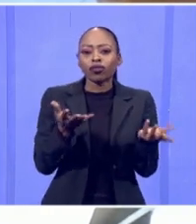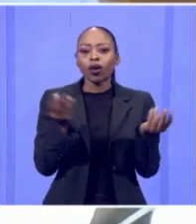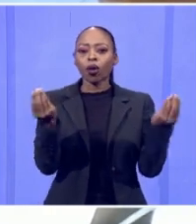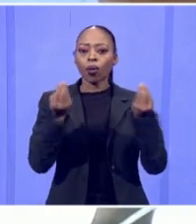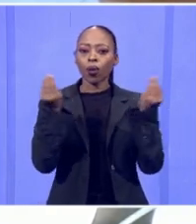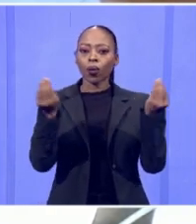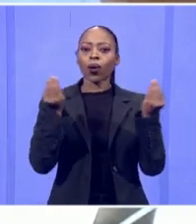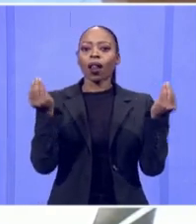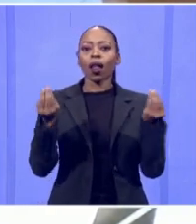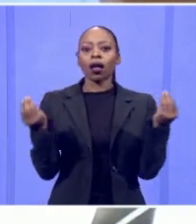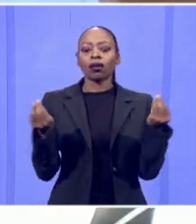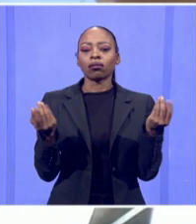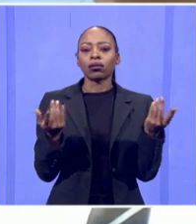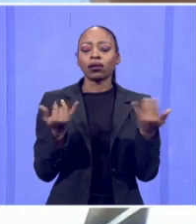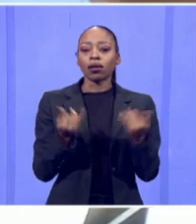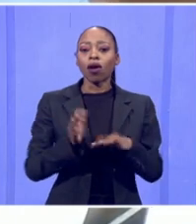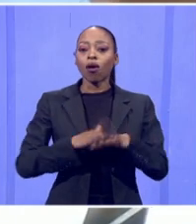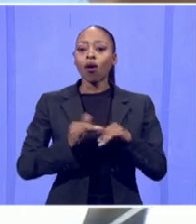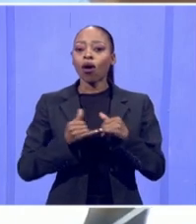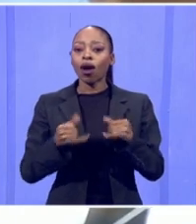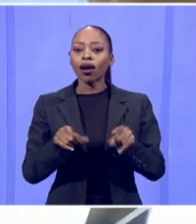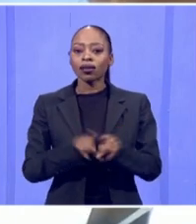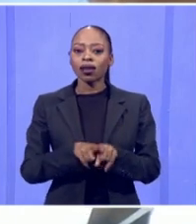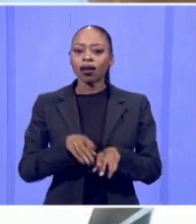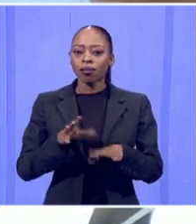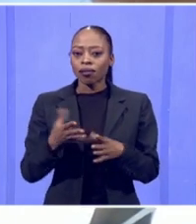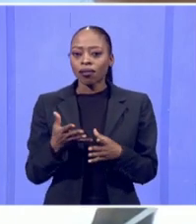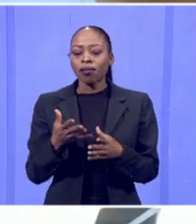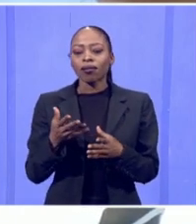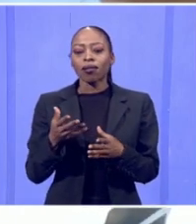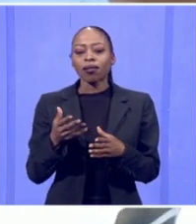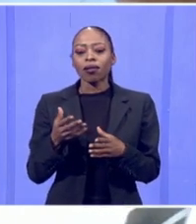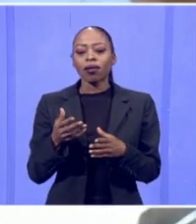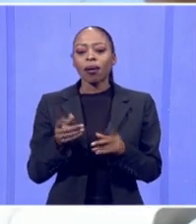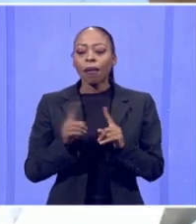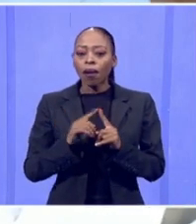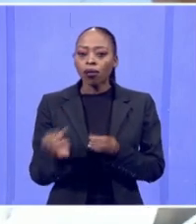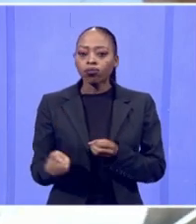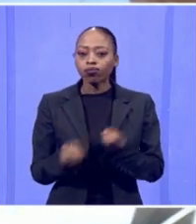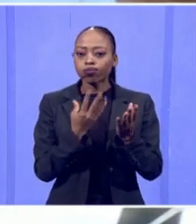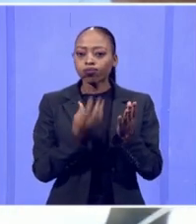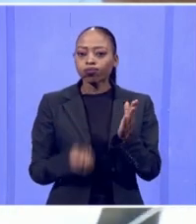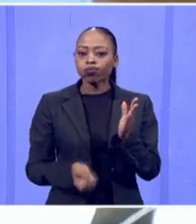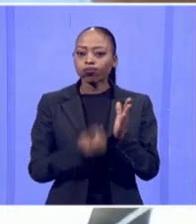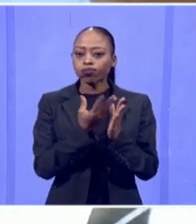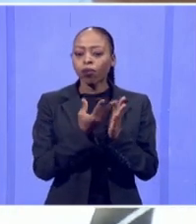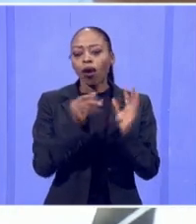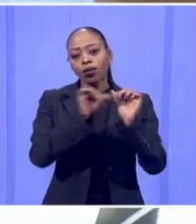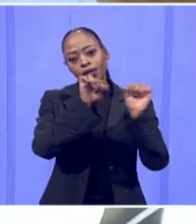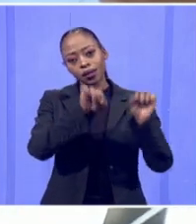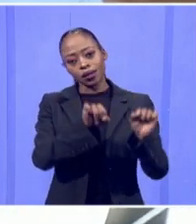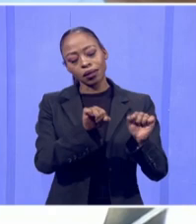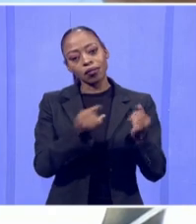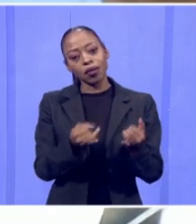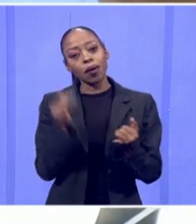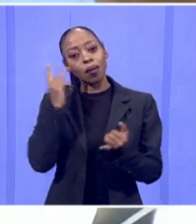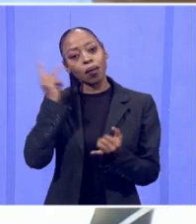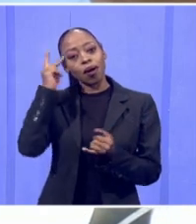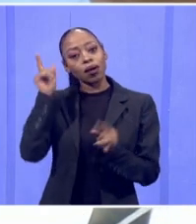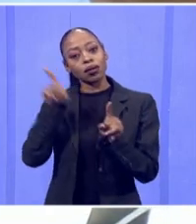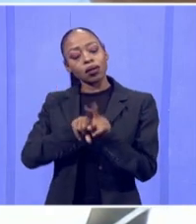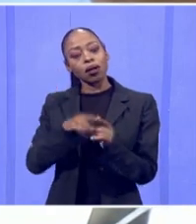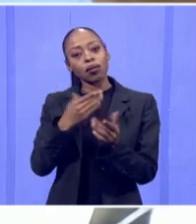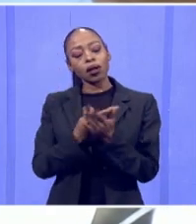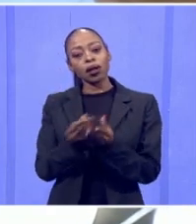And you do online, but you also do manual. But it gets loaded. So you allow parents to also